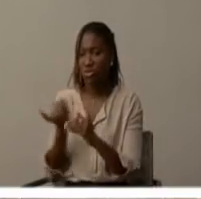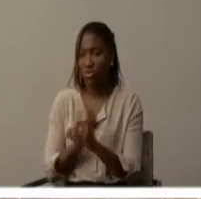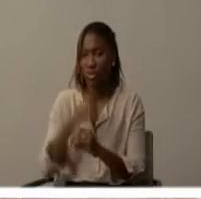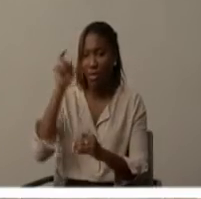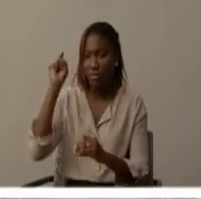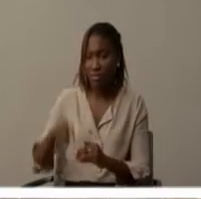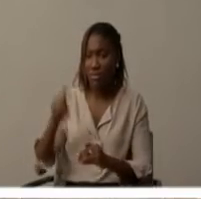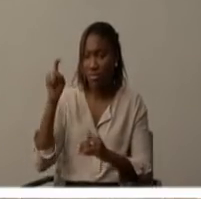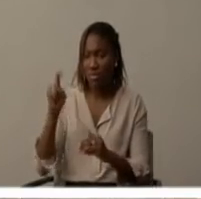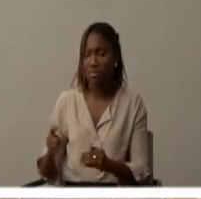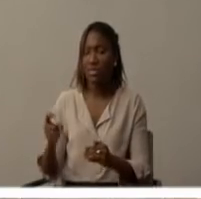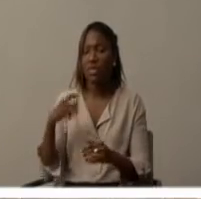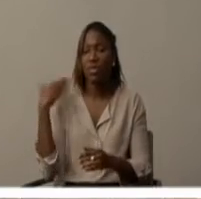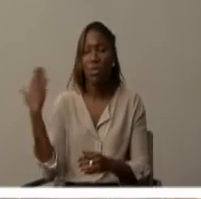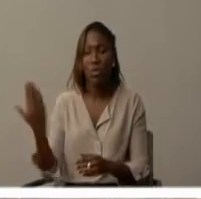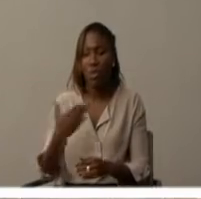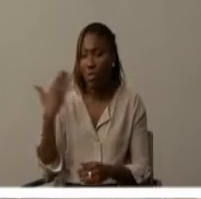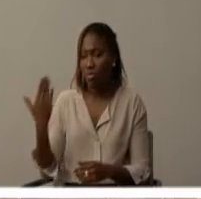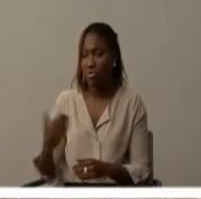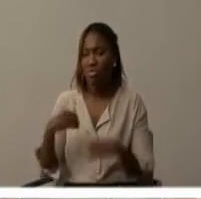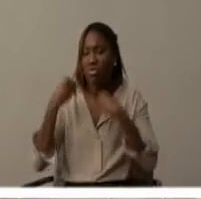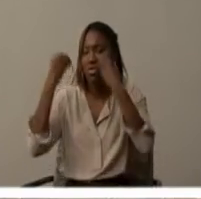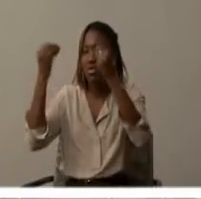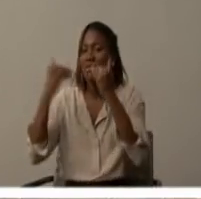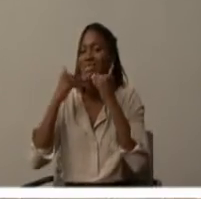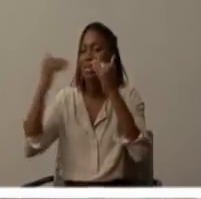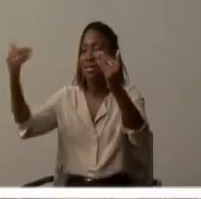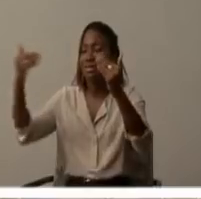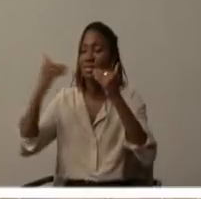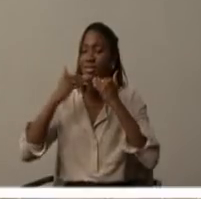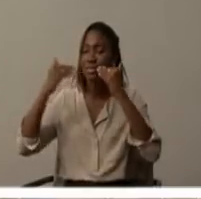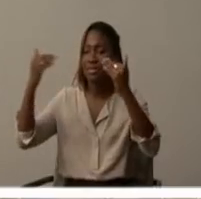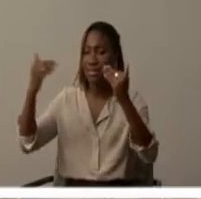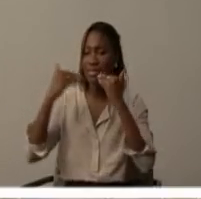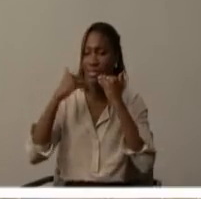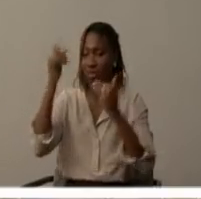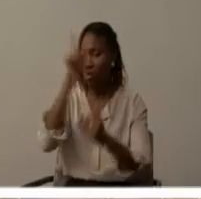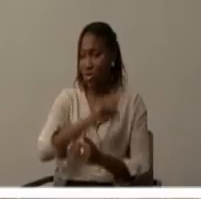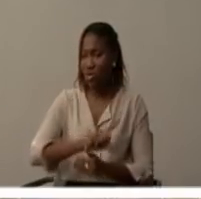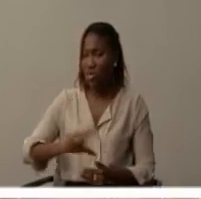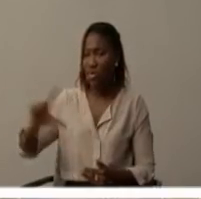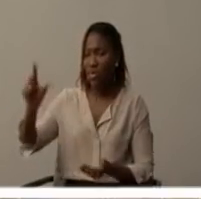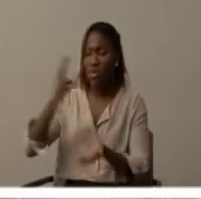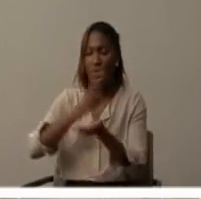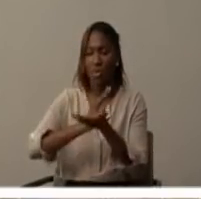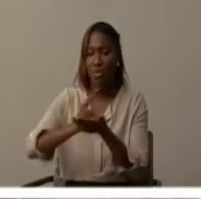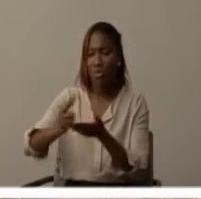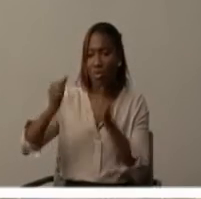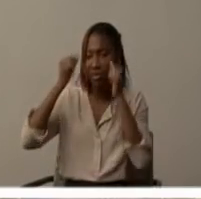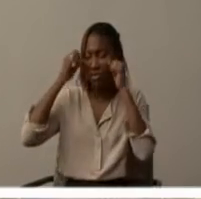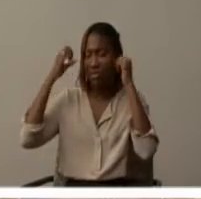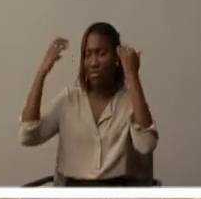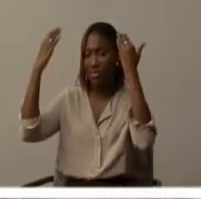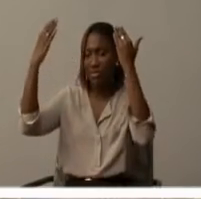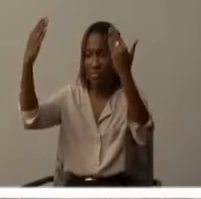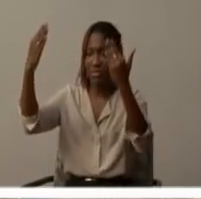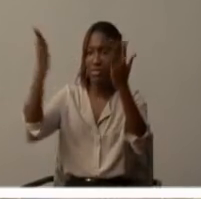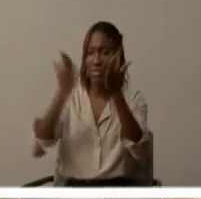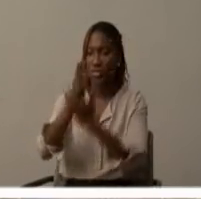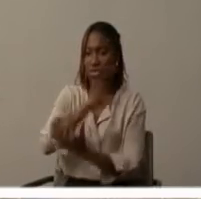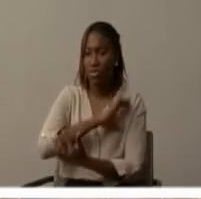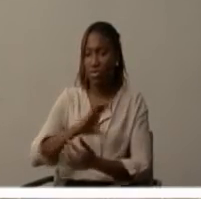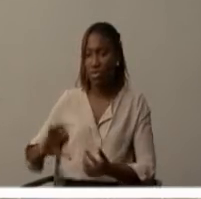our salvation, always and everywhere to give you thanks. Lord, Holy Father, Almighty and Eternal God, through